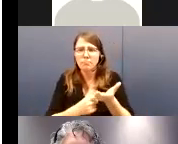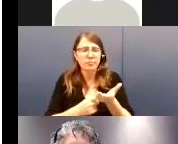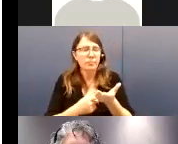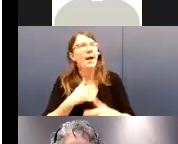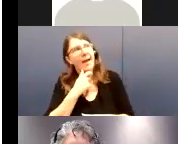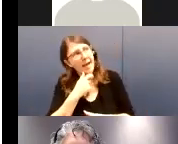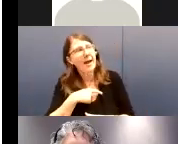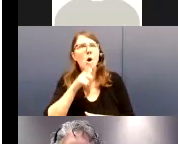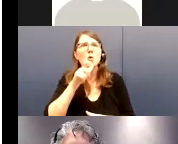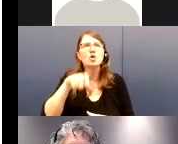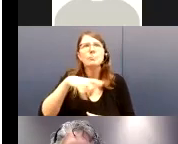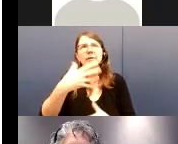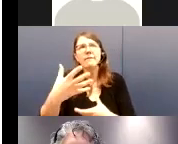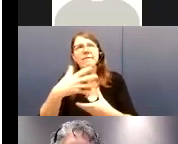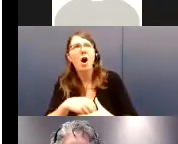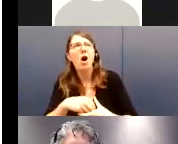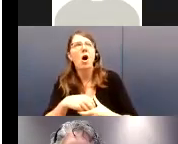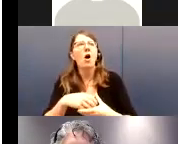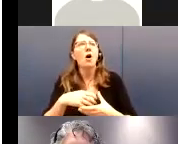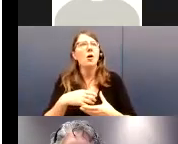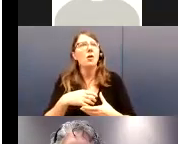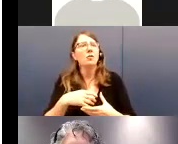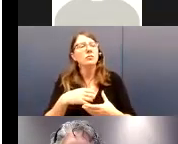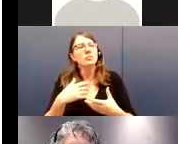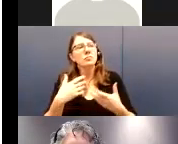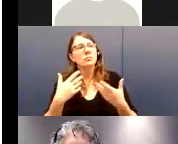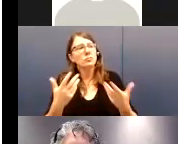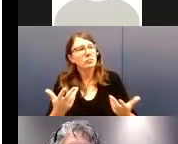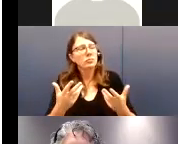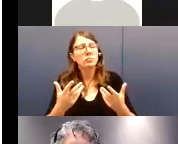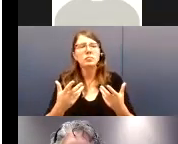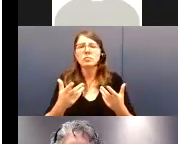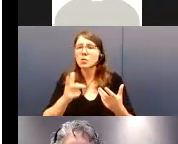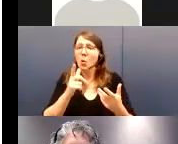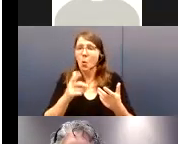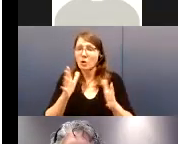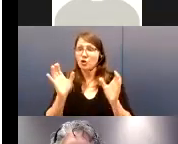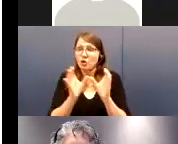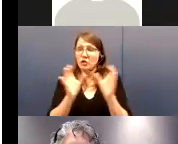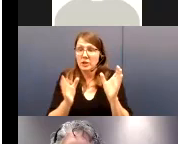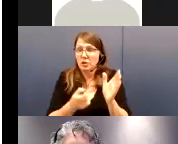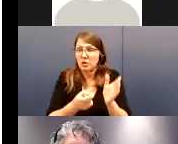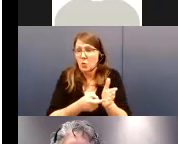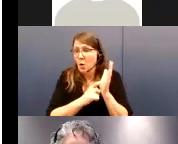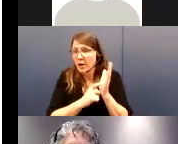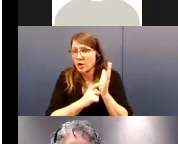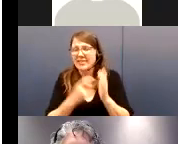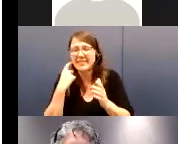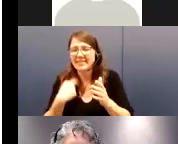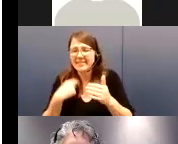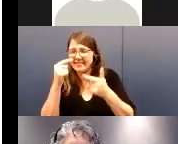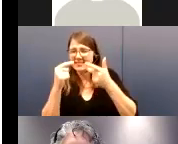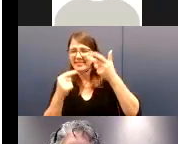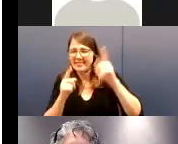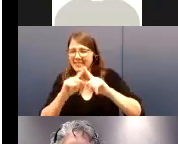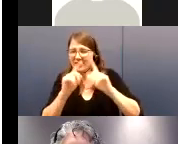you interested in talking a little bit about it? The credentials, again, I talked about them a bit earlier. And it's not just the kind of whether